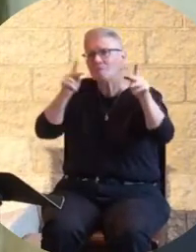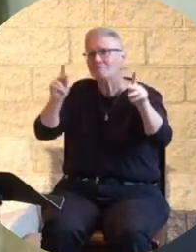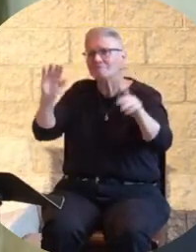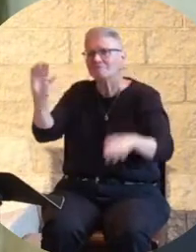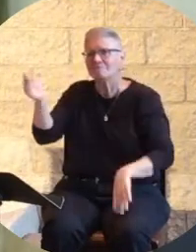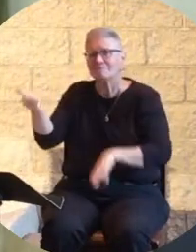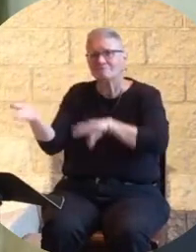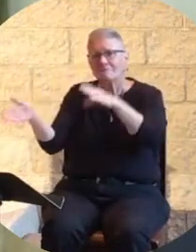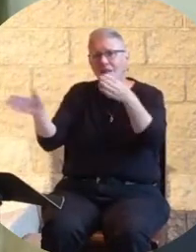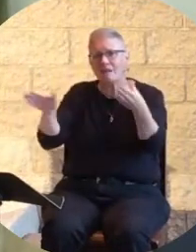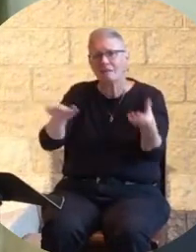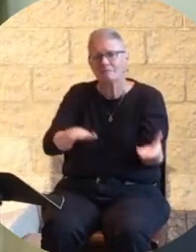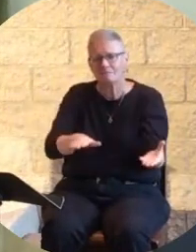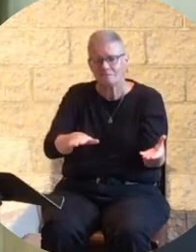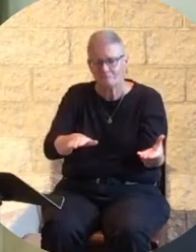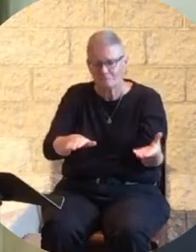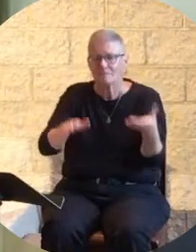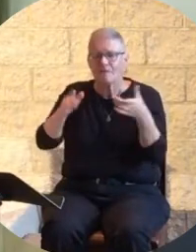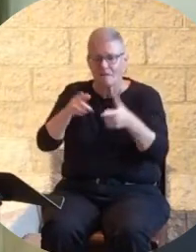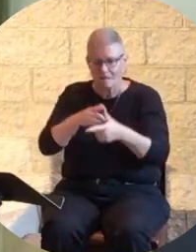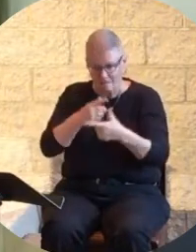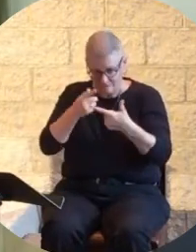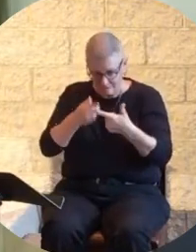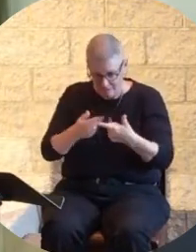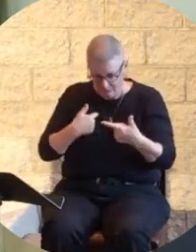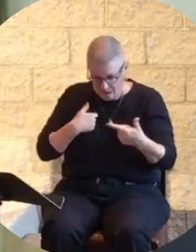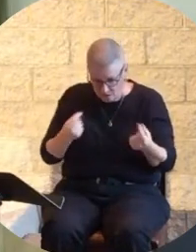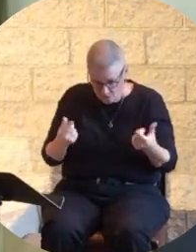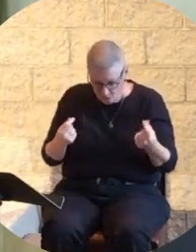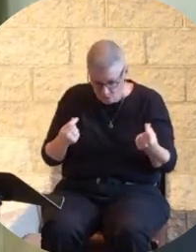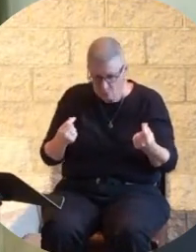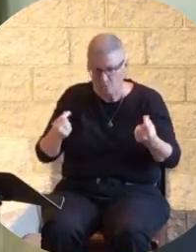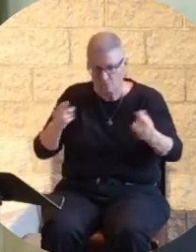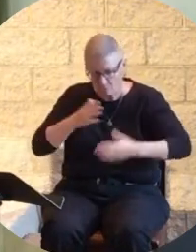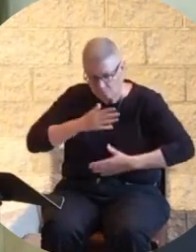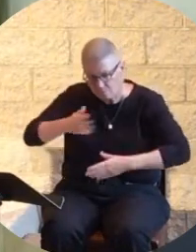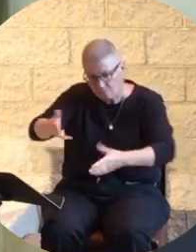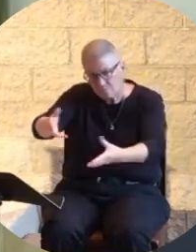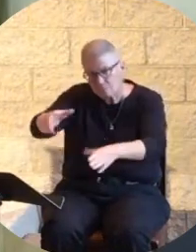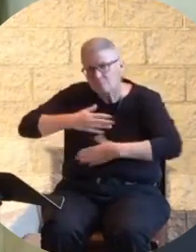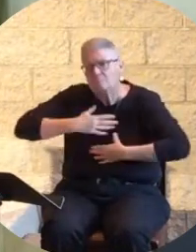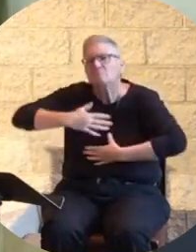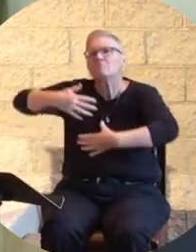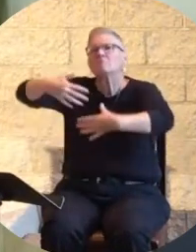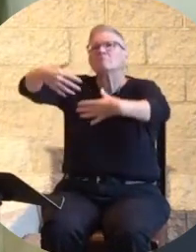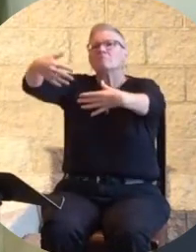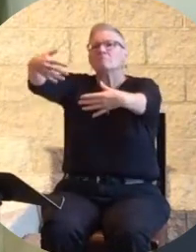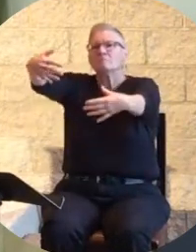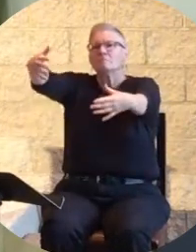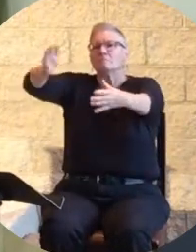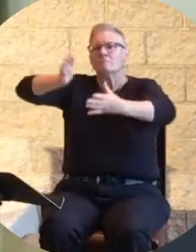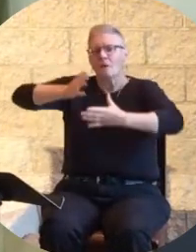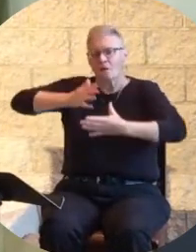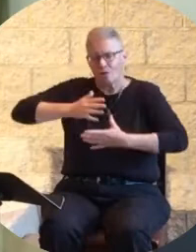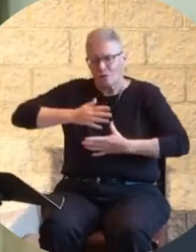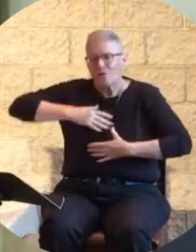And then I breathe and remember the timeless truth of